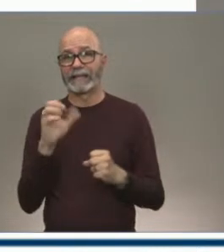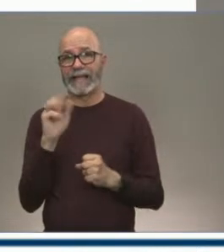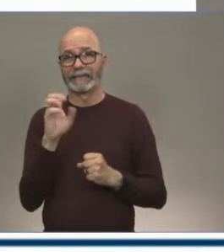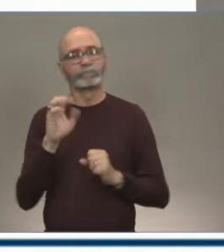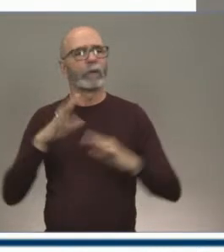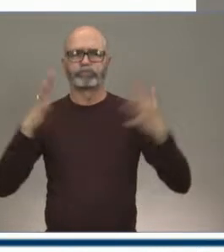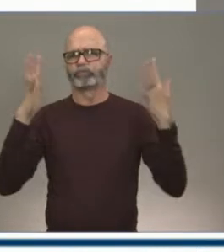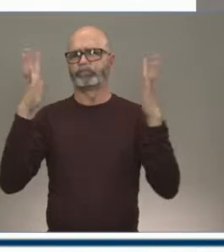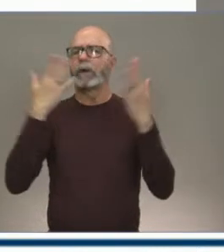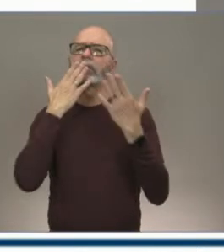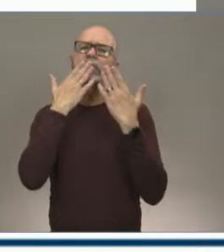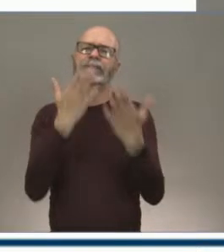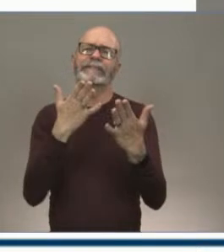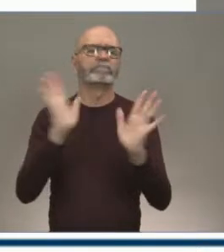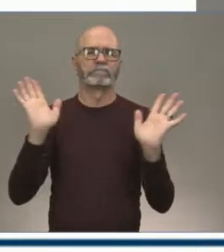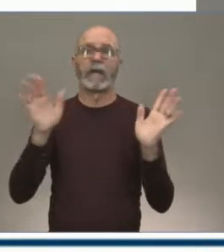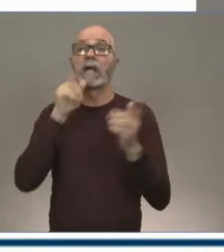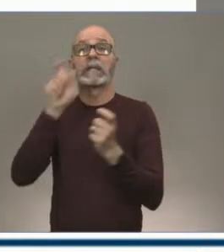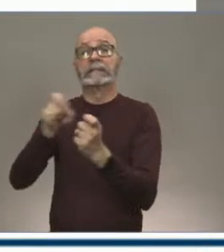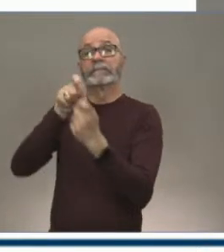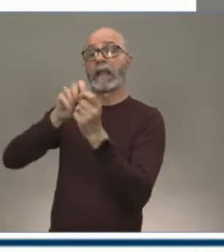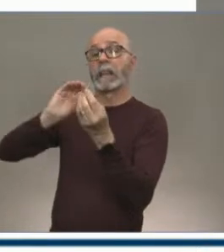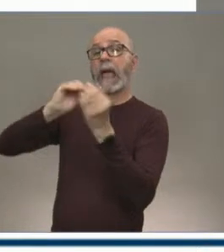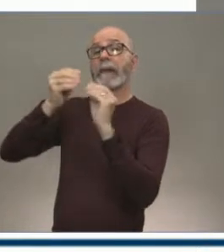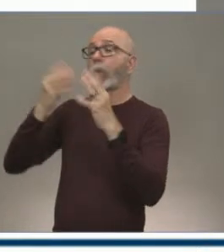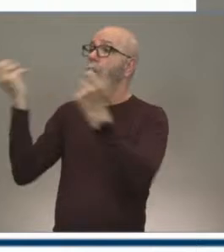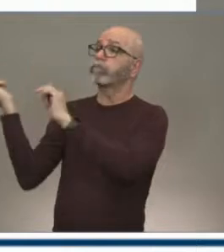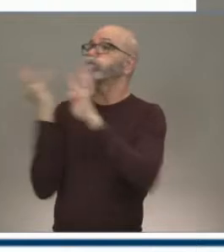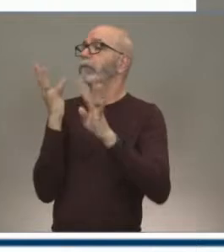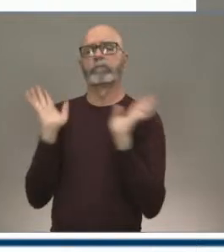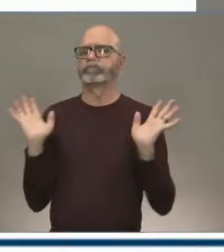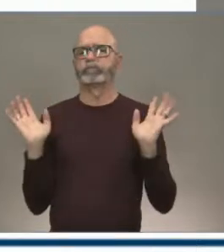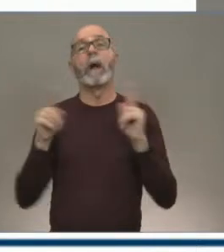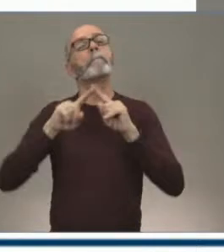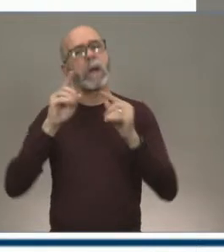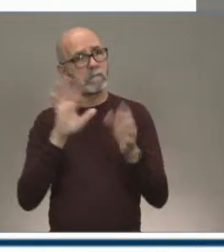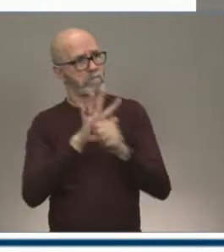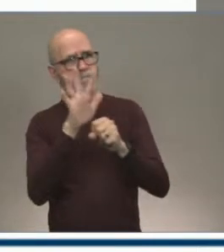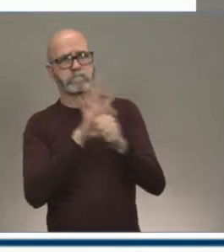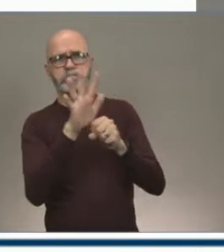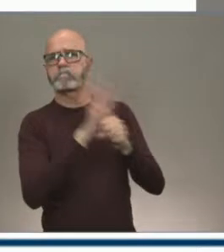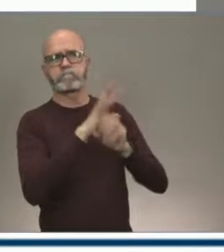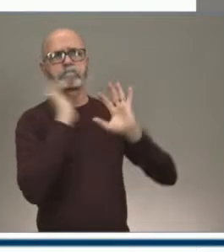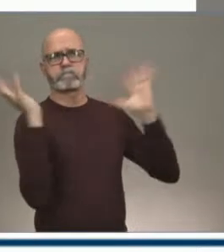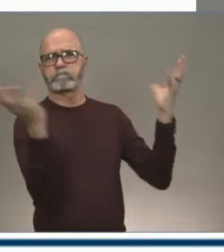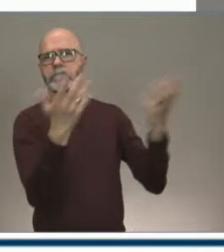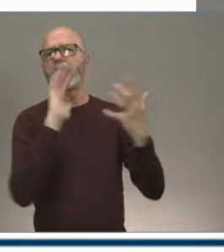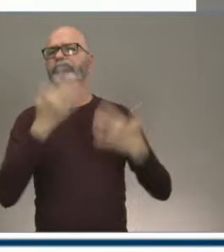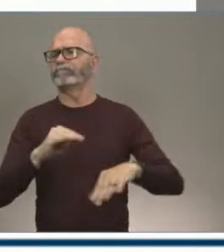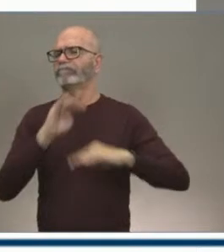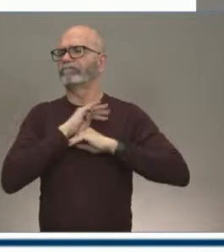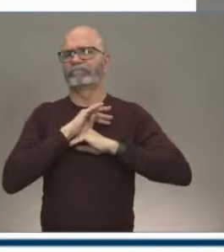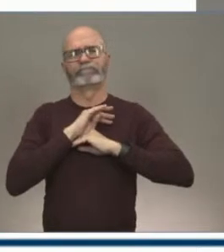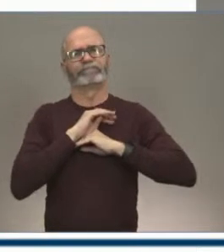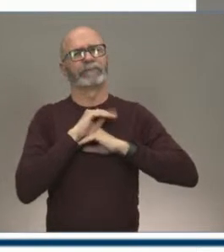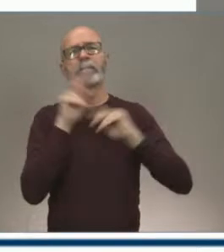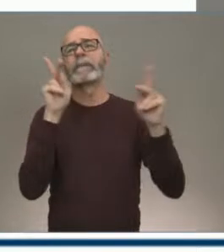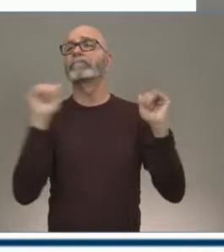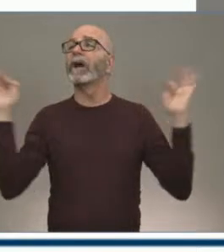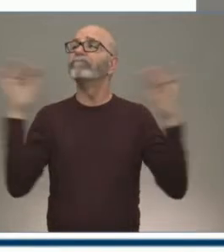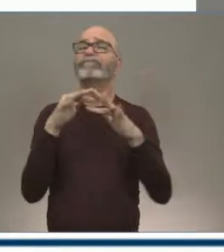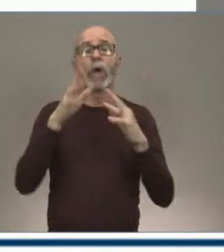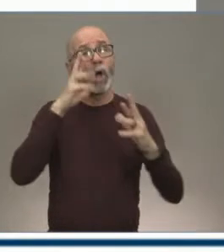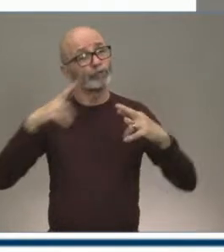specific numbers, but I'm checking in with my team. I'm with them regularly. We're having a significant number of retired